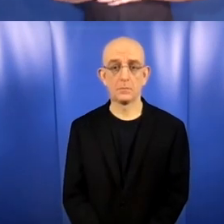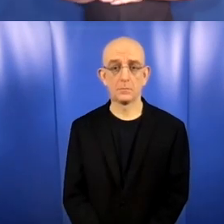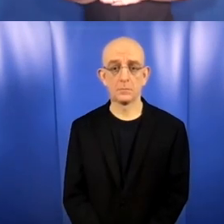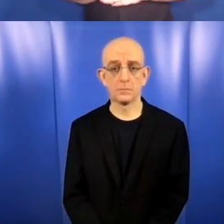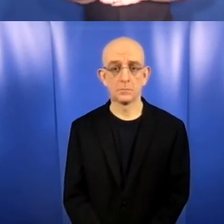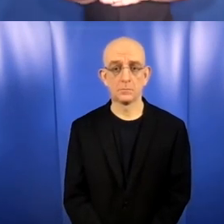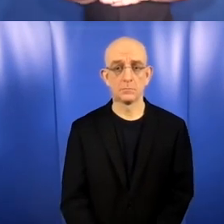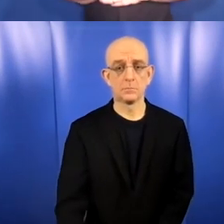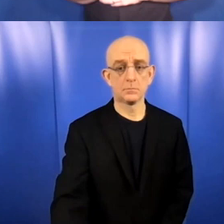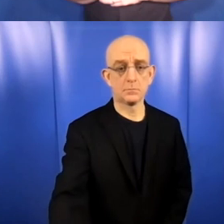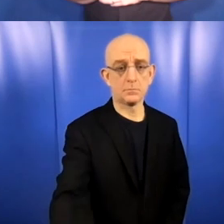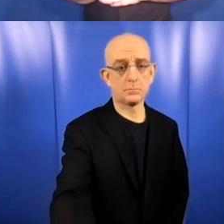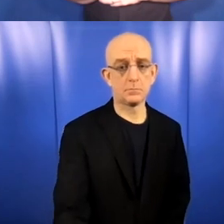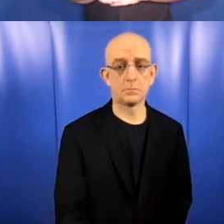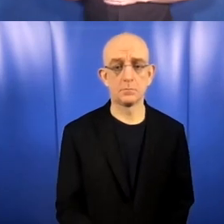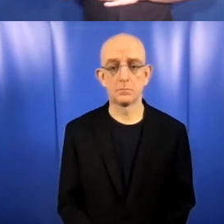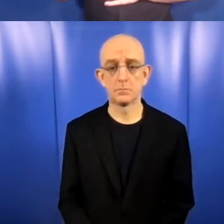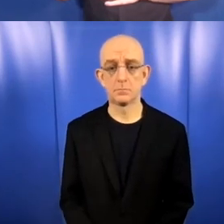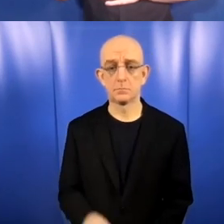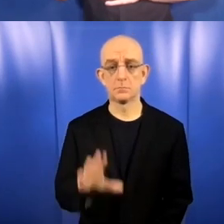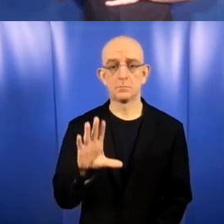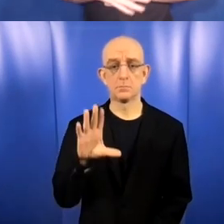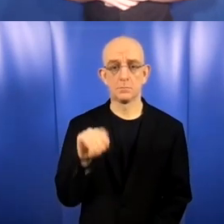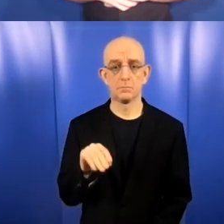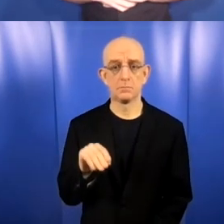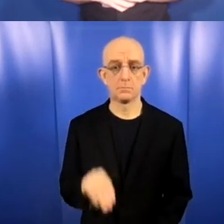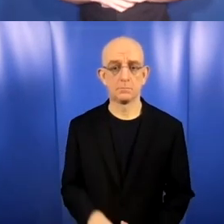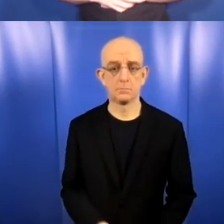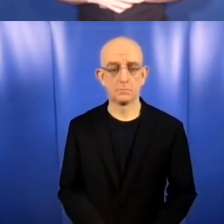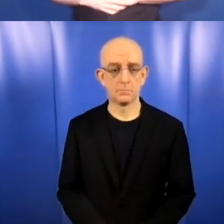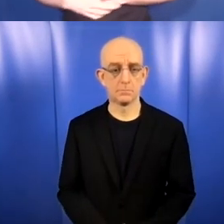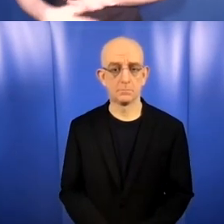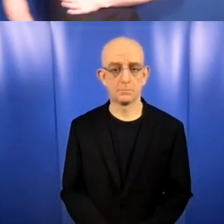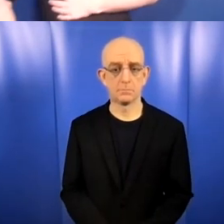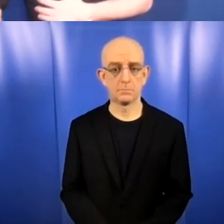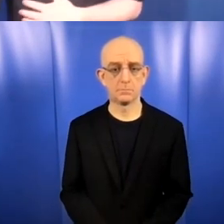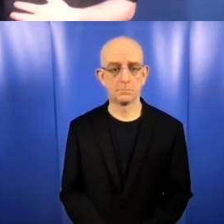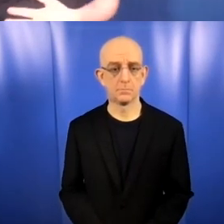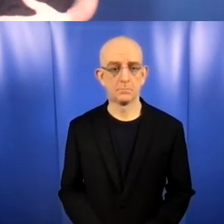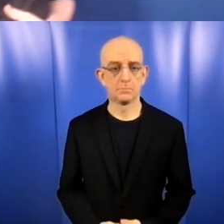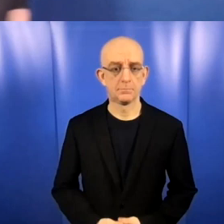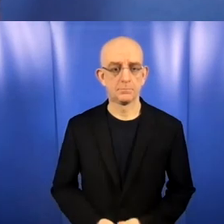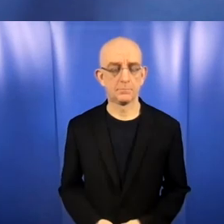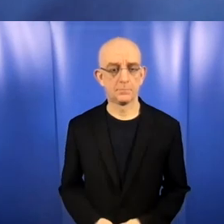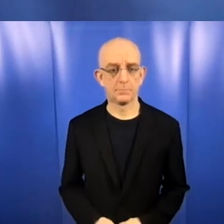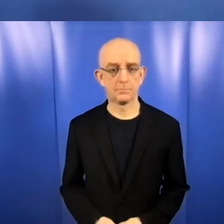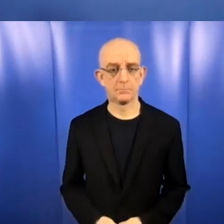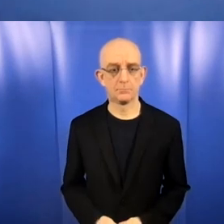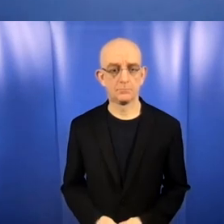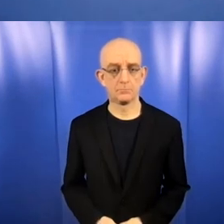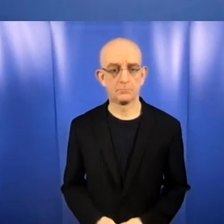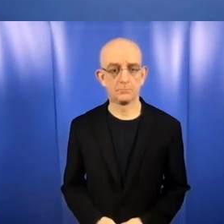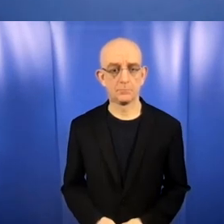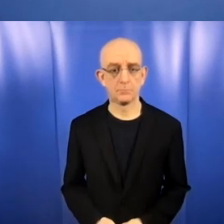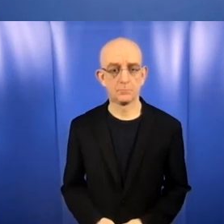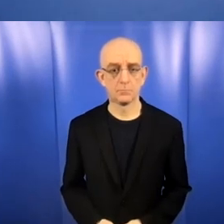Development Goals being fulfilled, we hope, 15%, not just 3%, 15%,